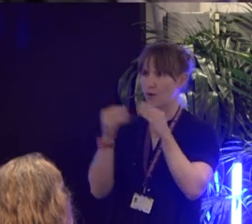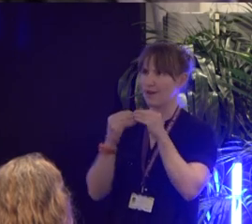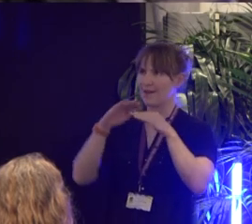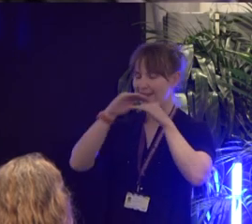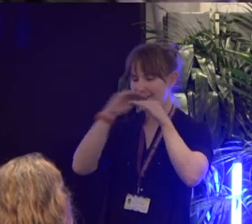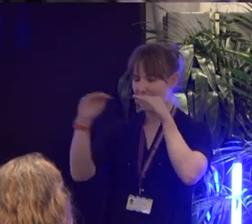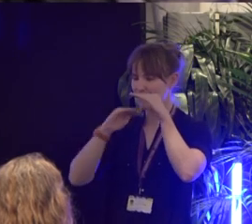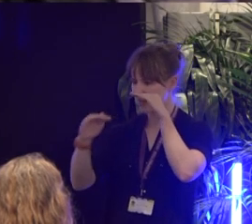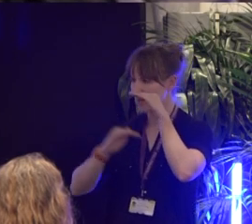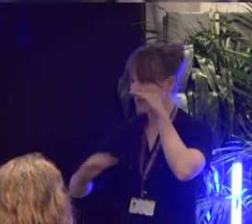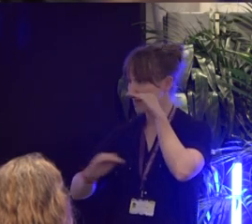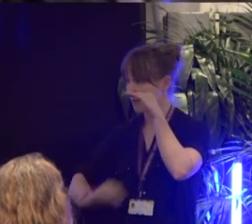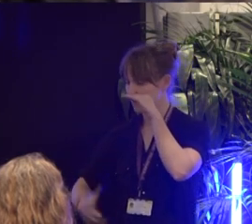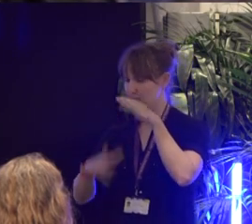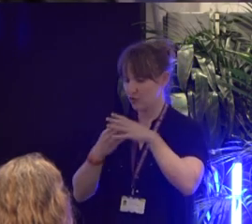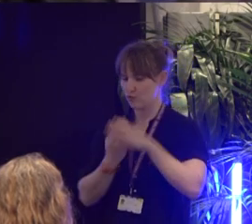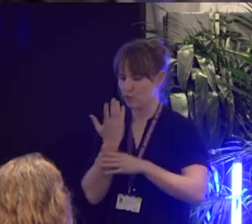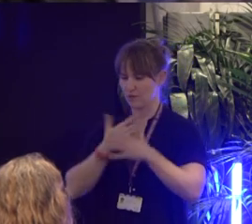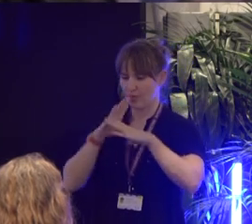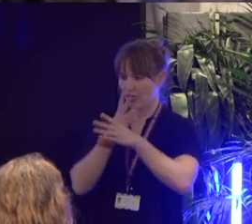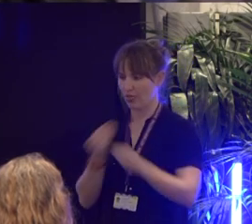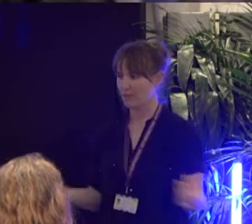capacity, all dimensions?